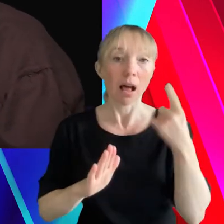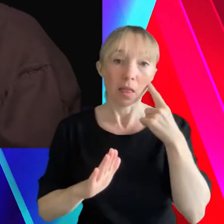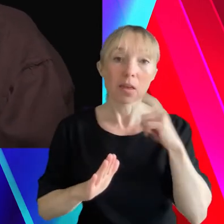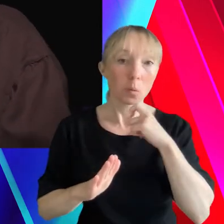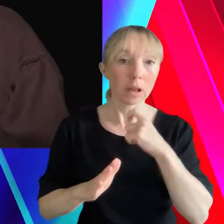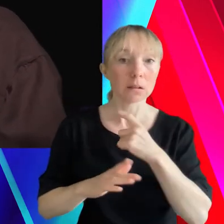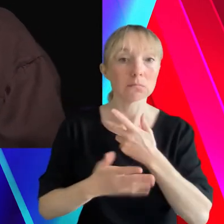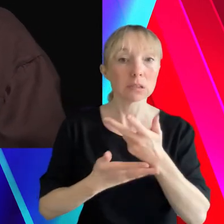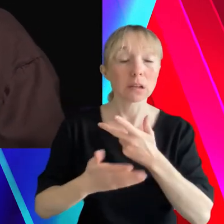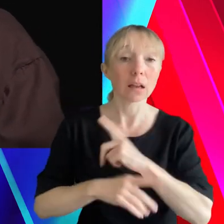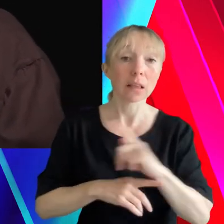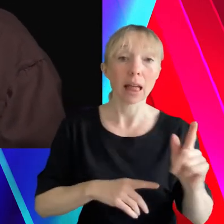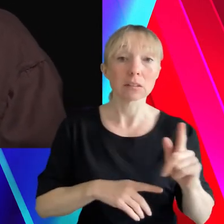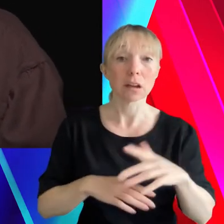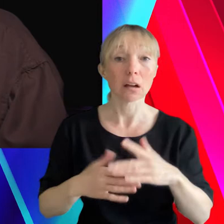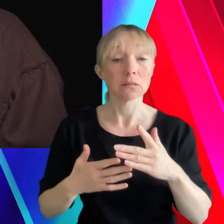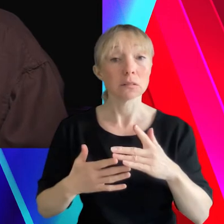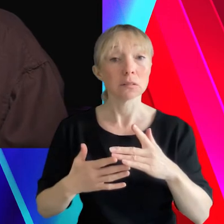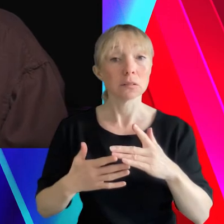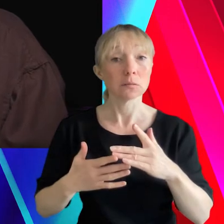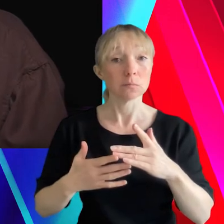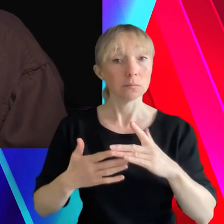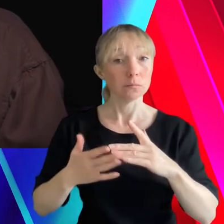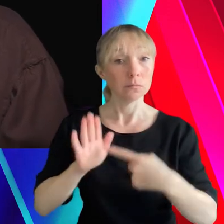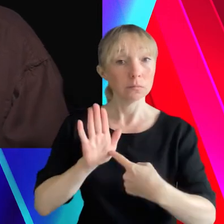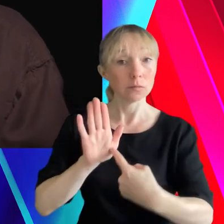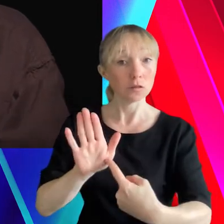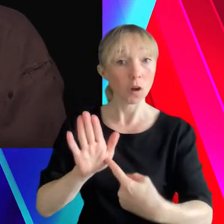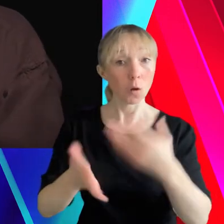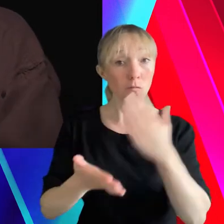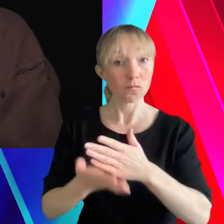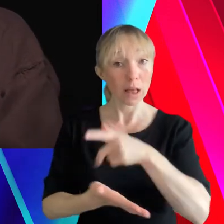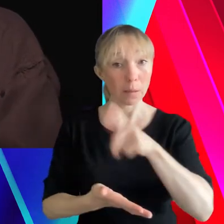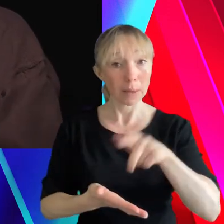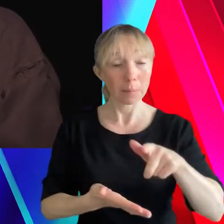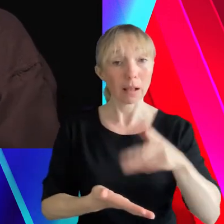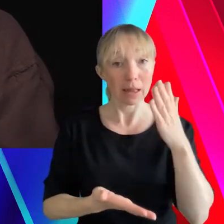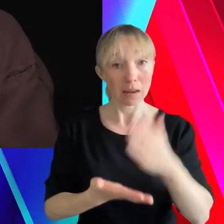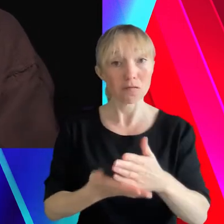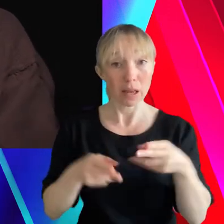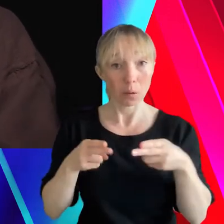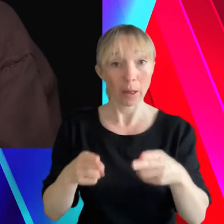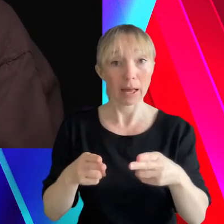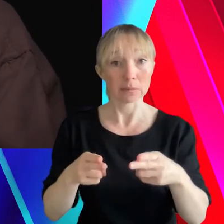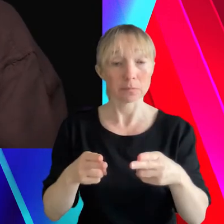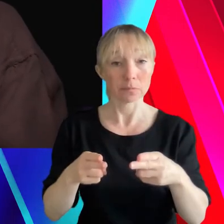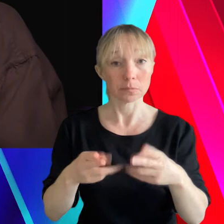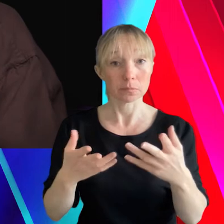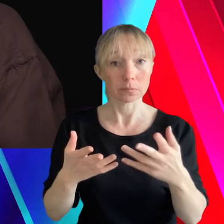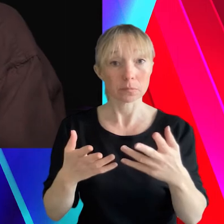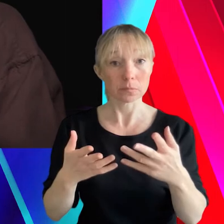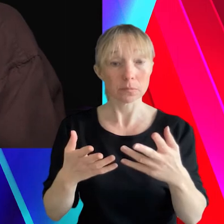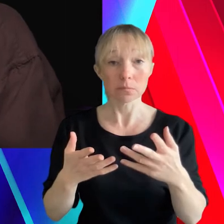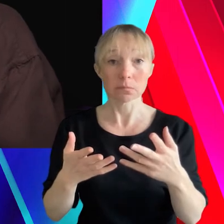about, to put on the screen real people in a real way, which is something that